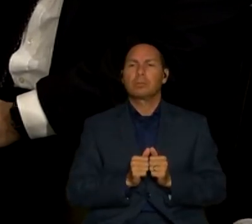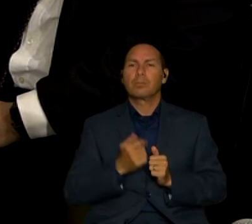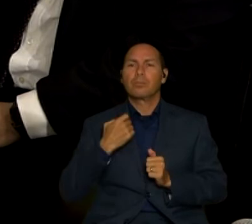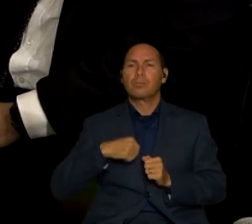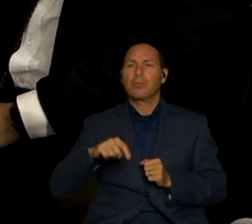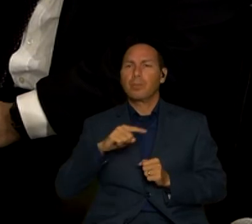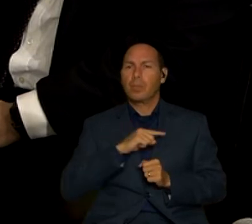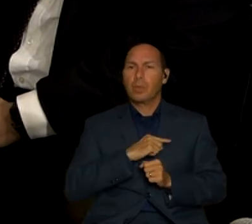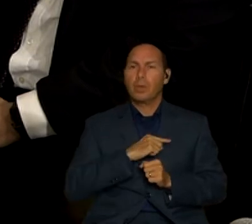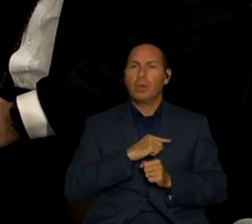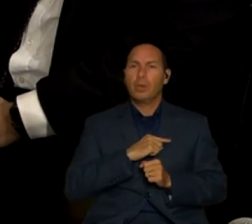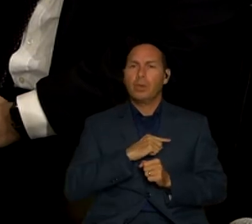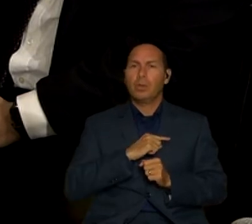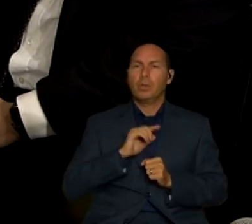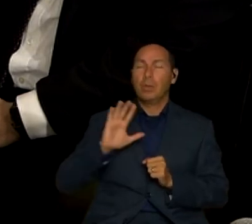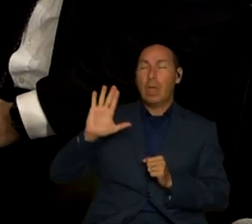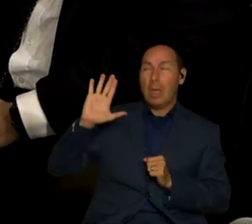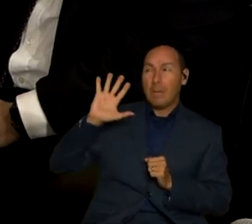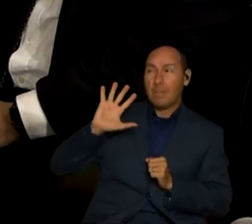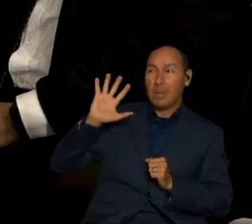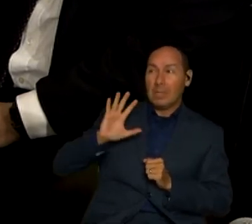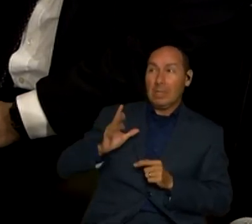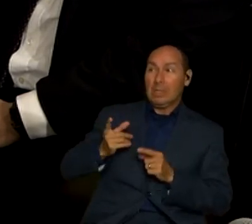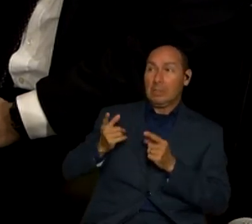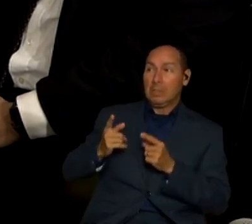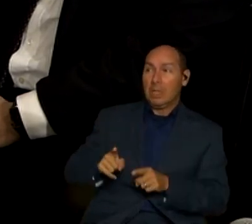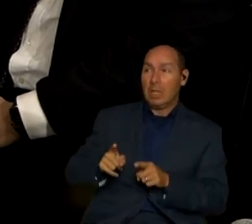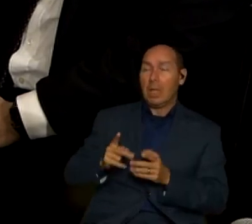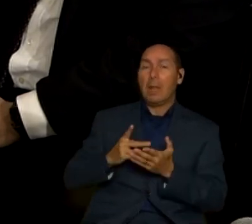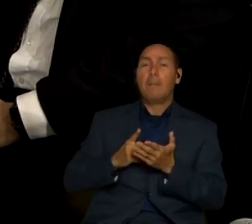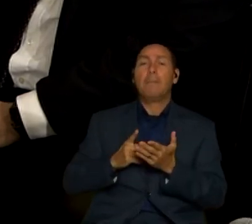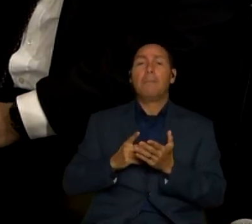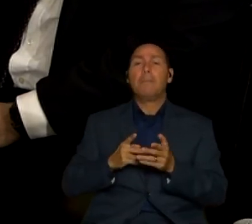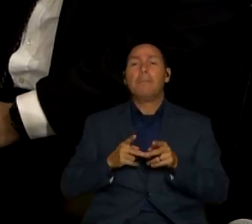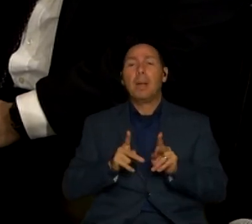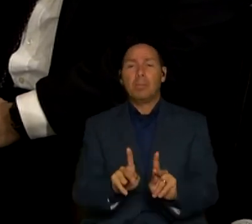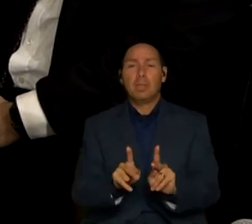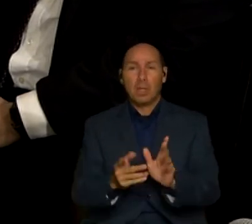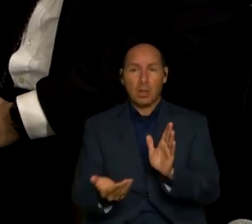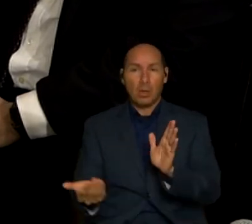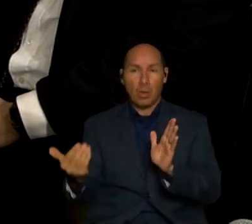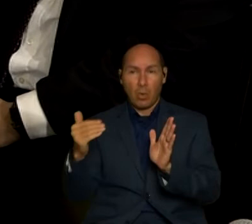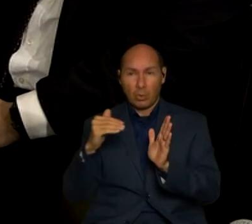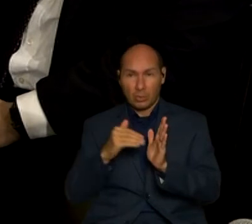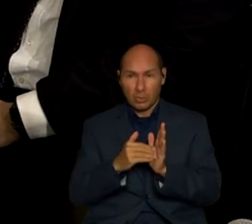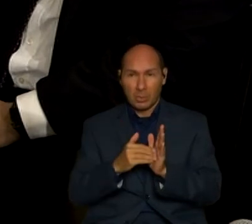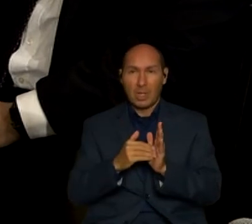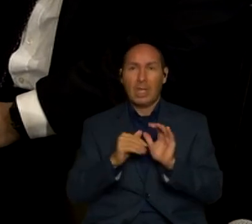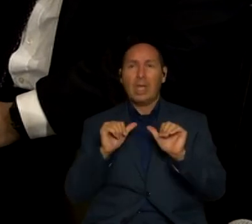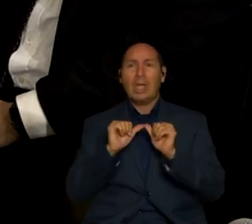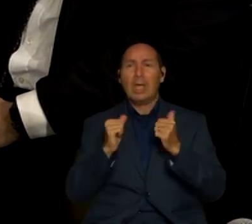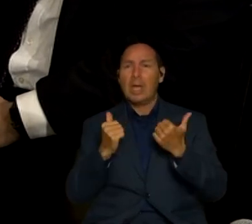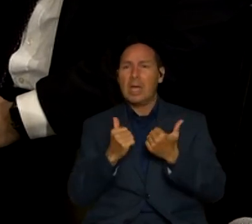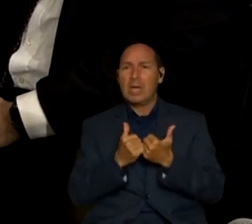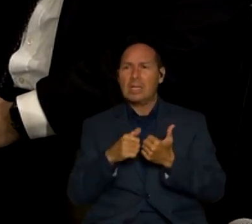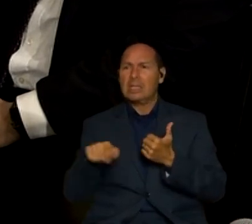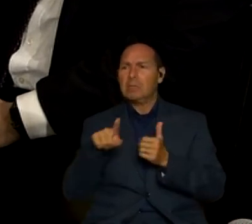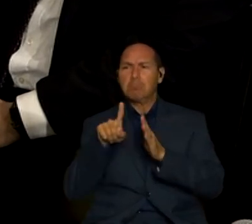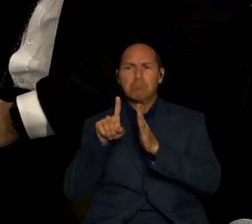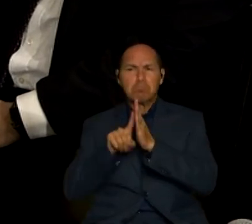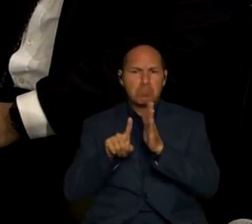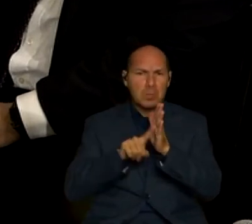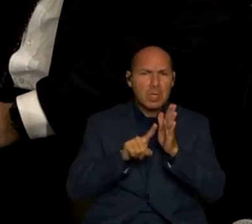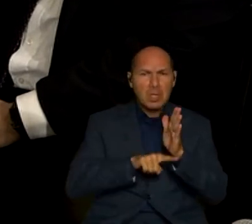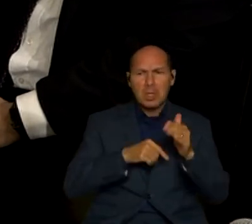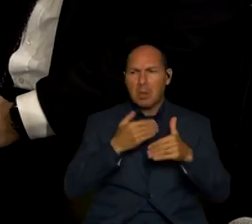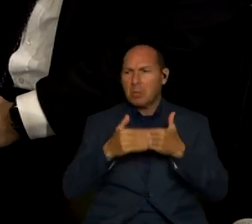fall on what happened previously when the agencies weren't reviewing their